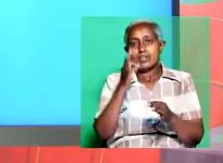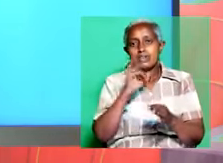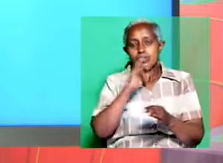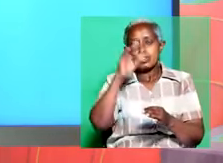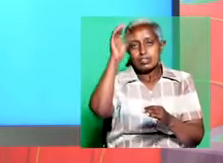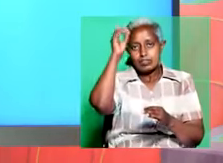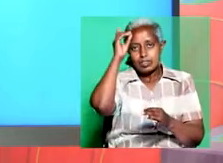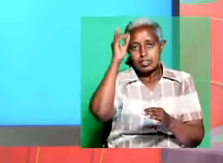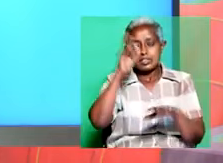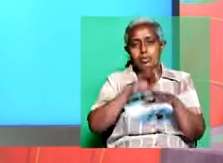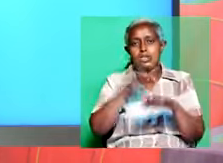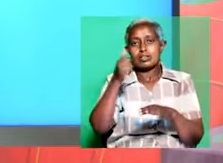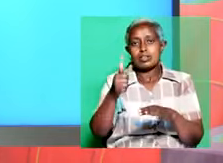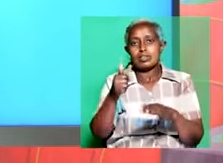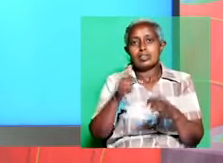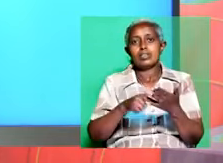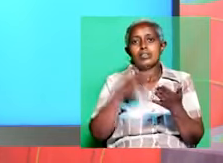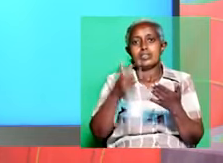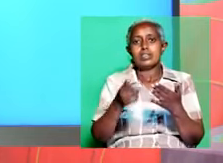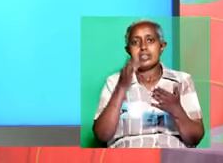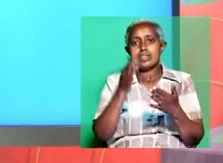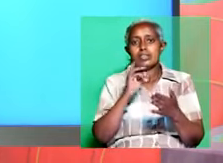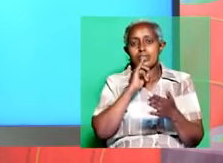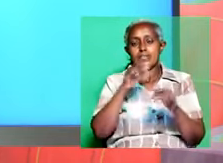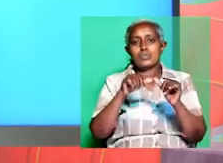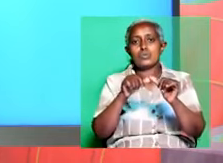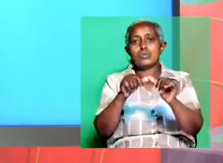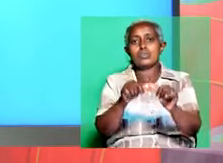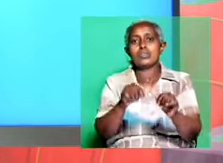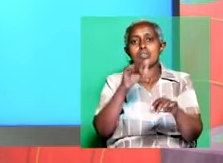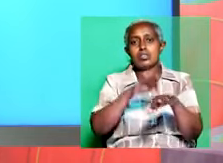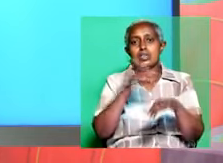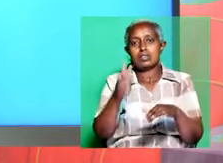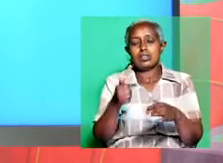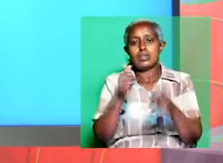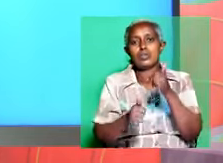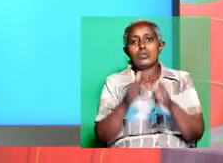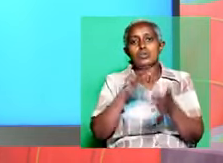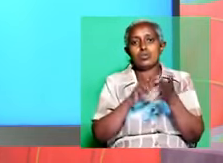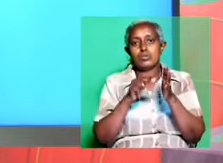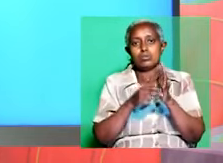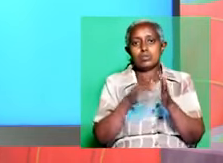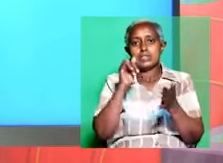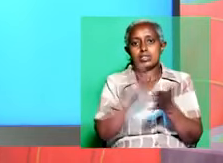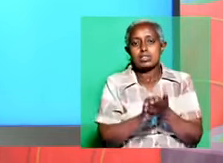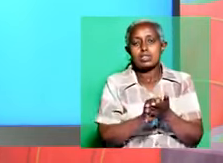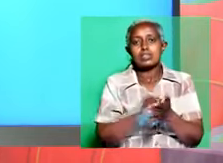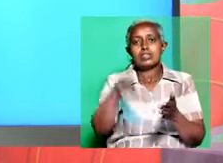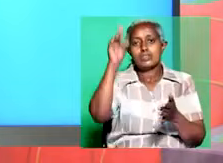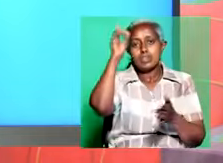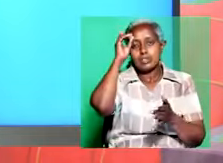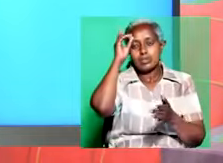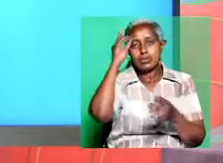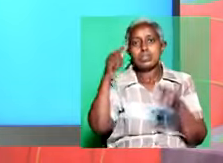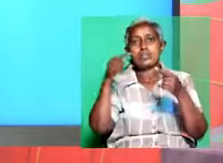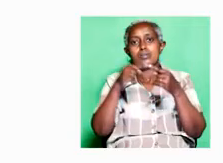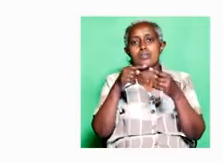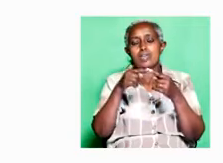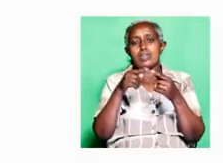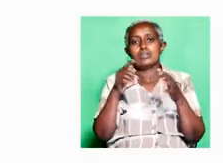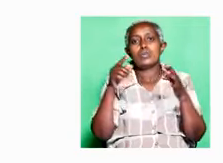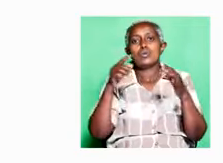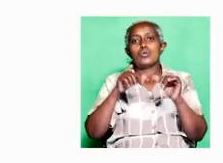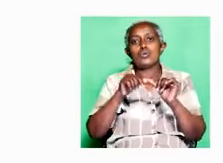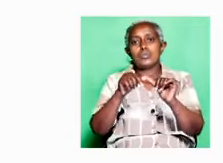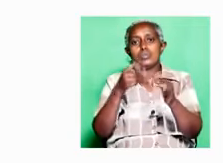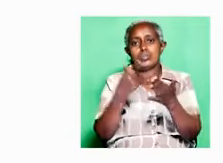differentiable at a, then f is continuous at a, which means that differentiability implies continuity.